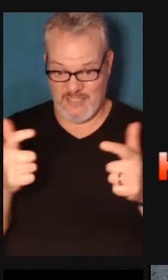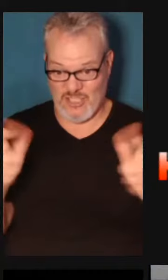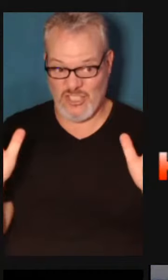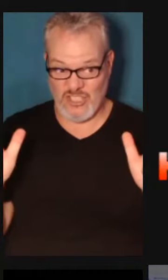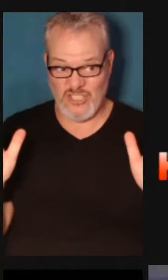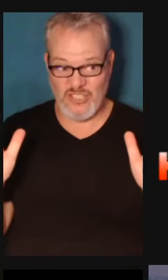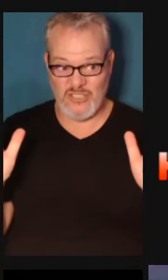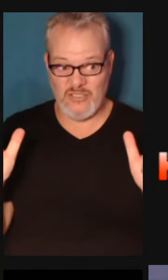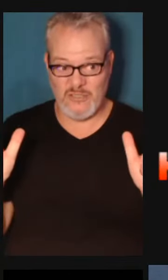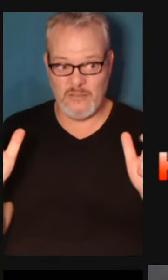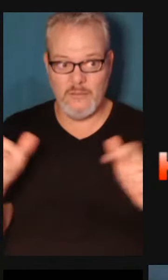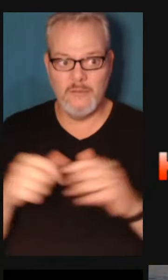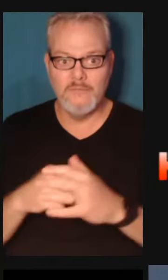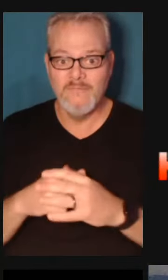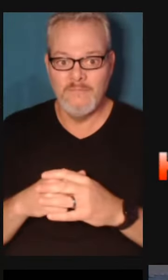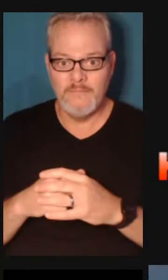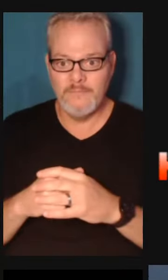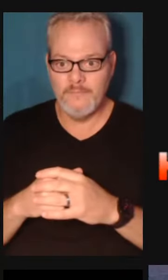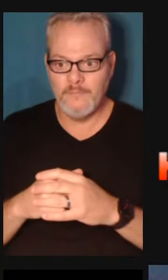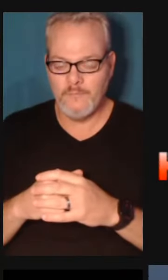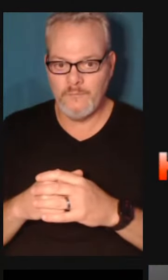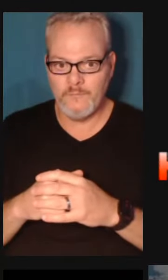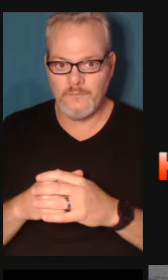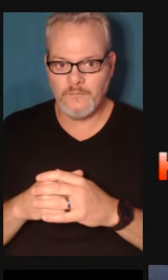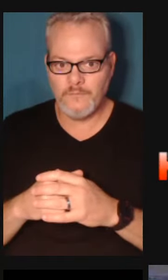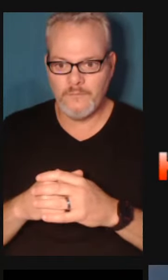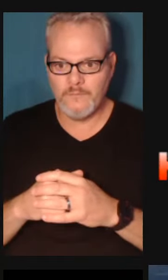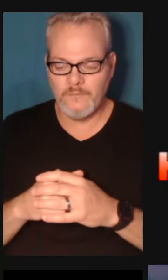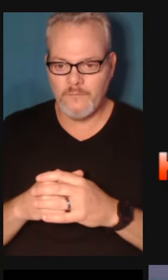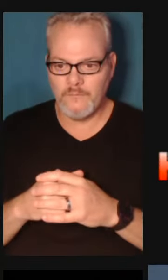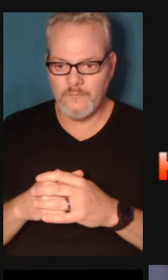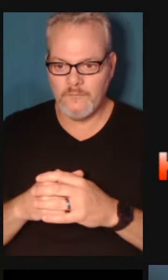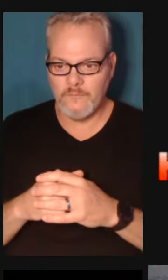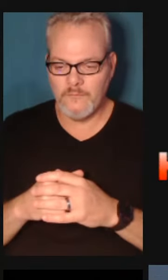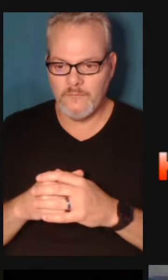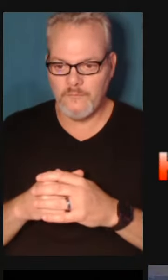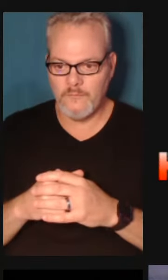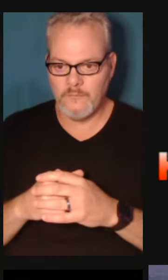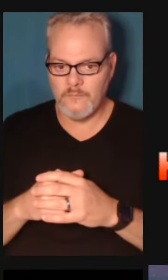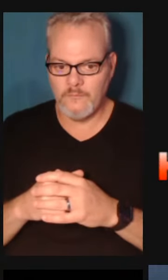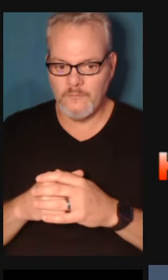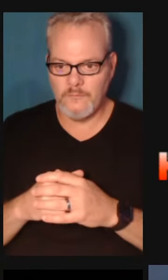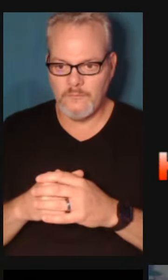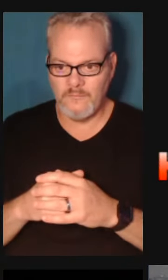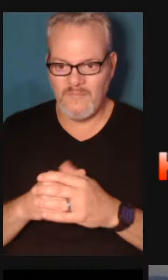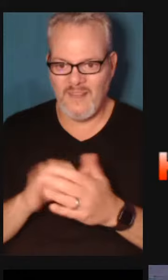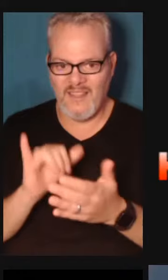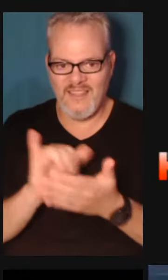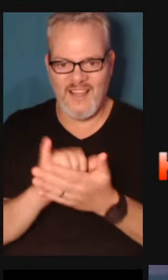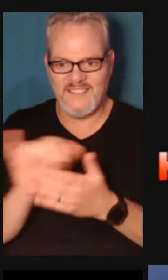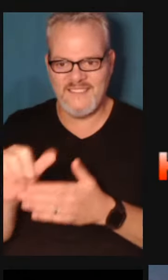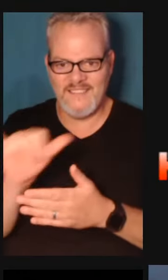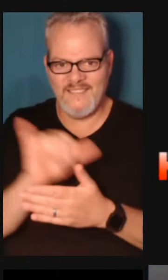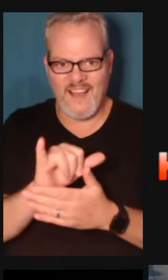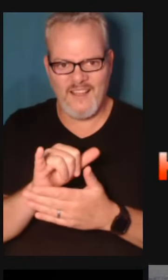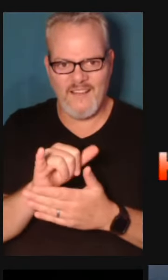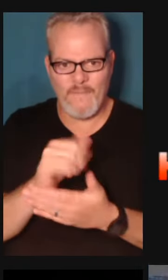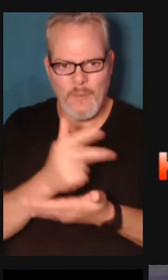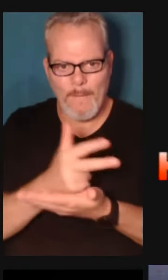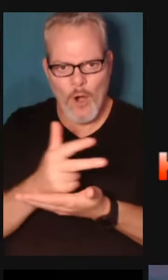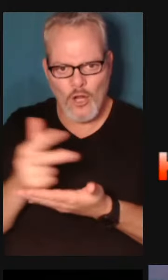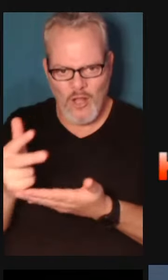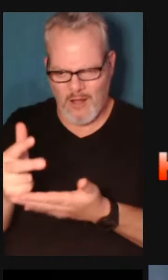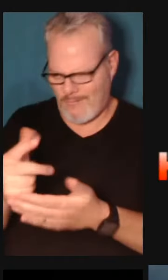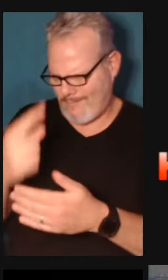huge. But if you're standing there, that's got to be, bigger than a parking lot, right? Yeah, I'd say more than